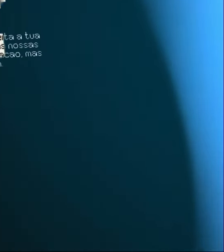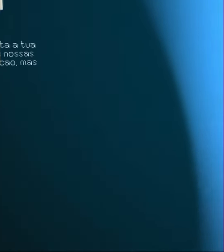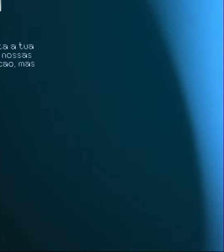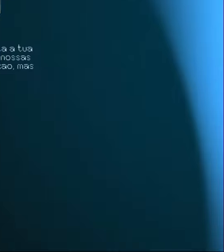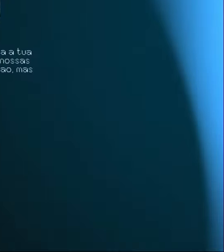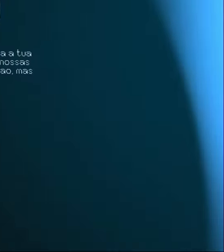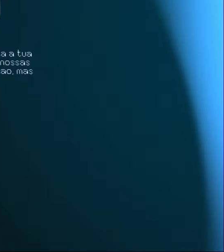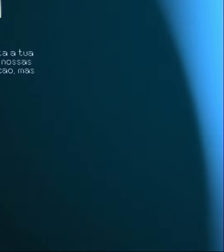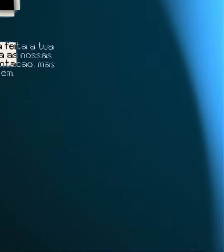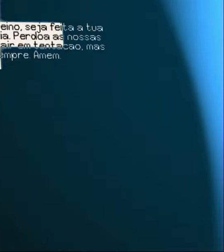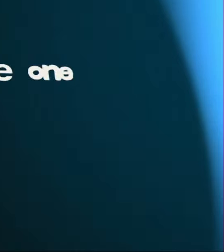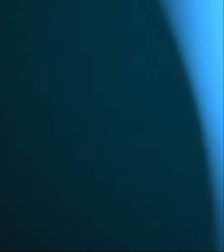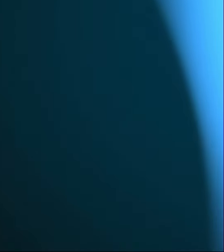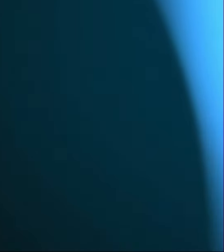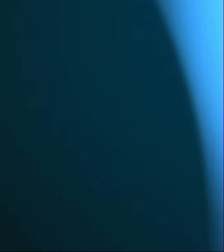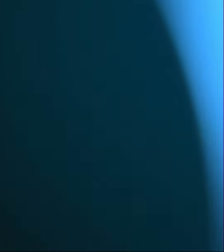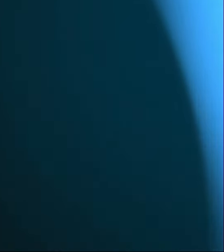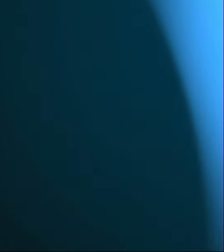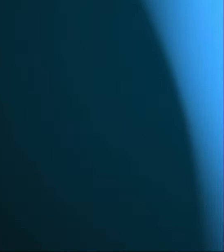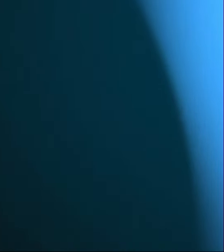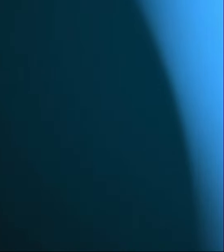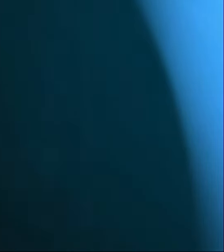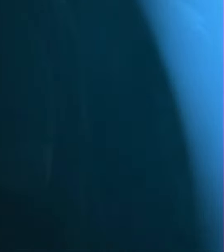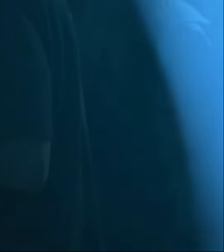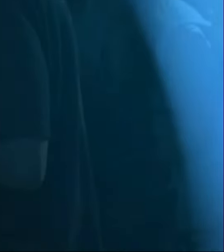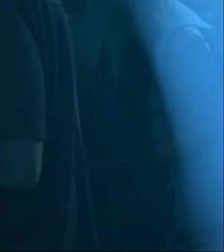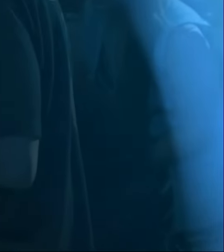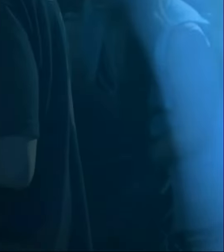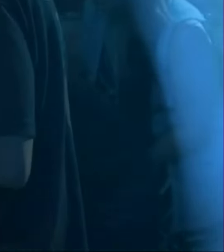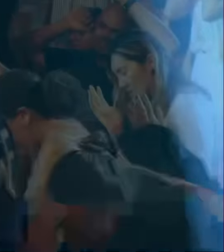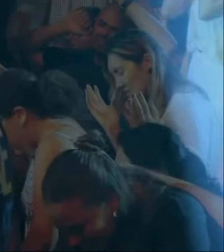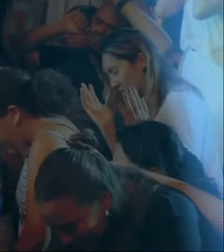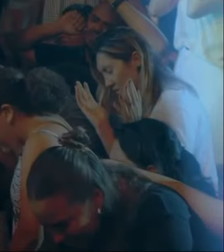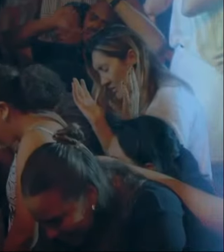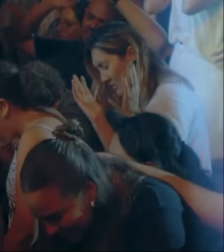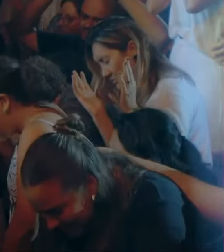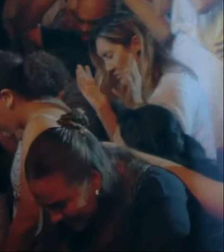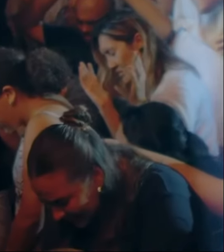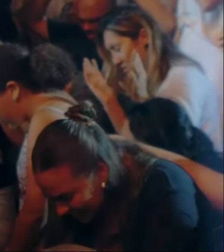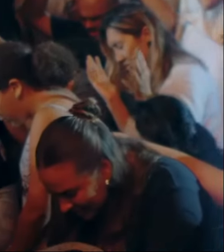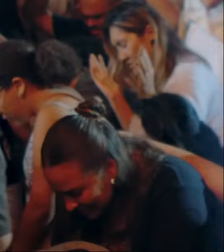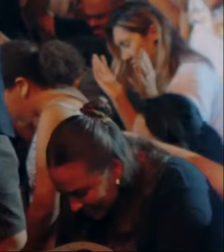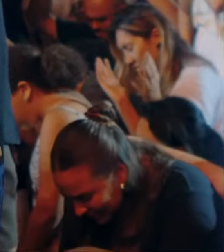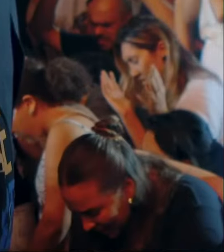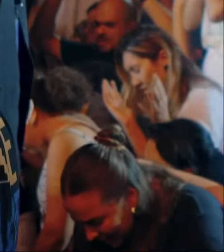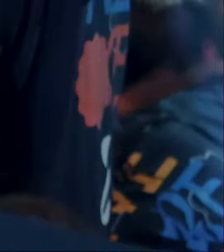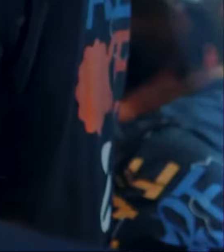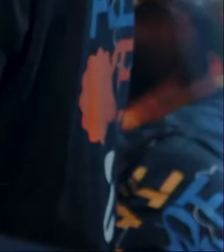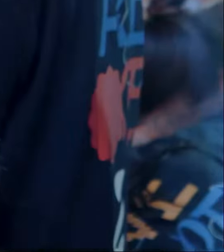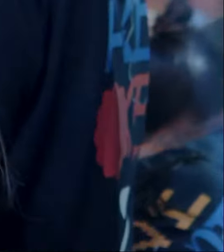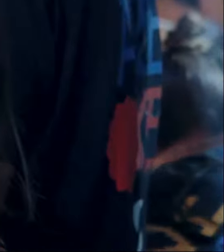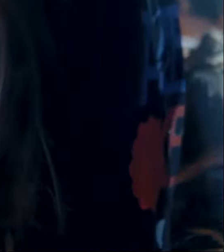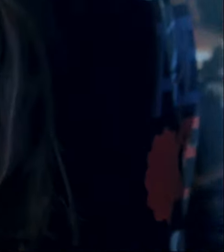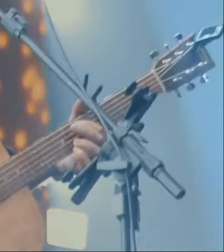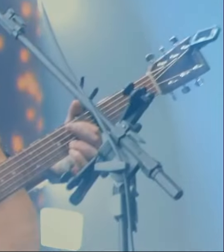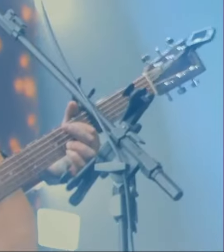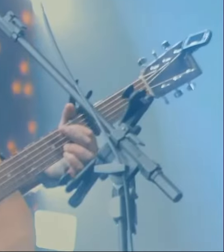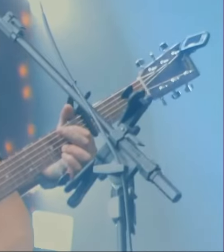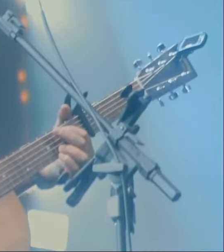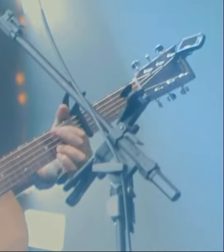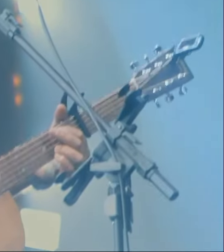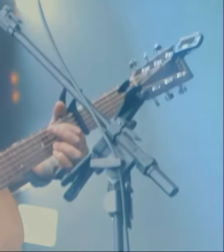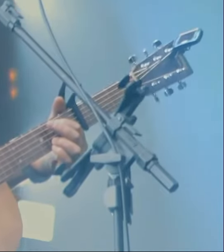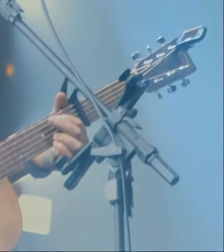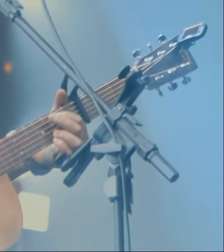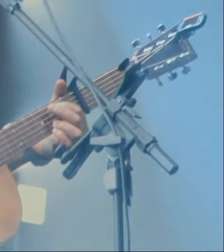me where you at. See girl, I ain't no boomerang, you ain't never gonna get me back. You fool me once, didn't learn from it. Fool me twice, I heard again. 3